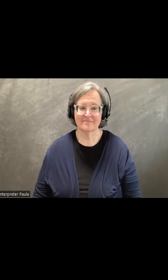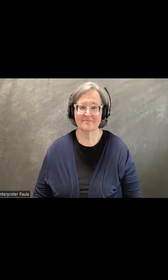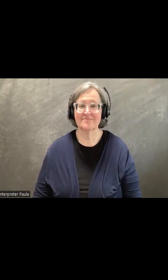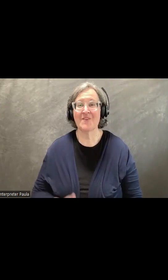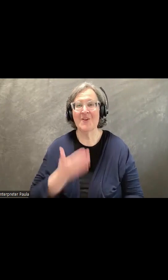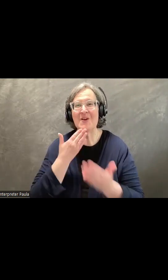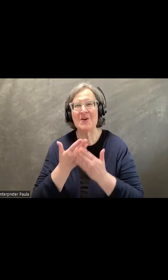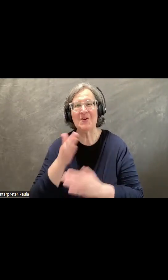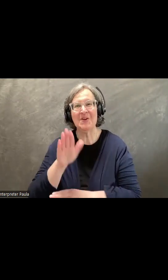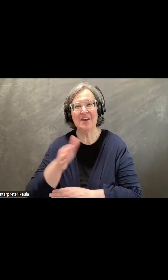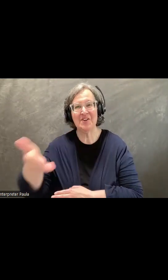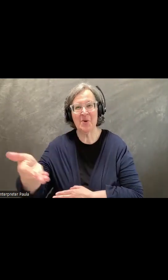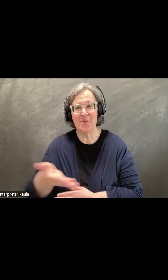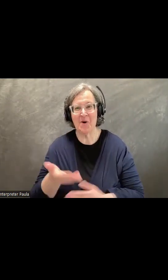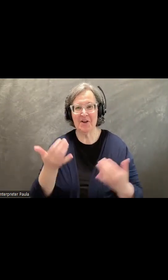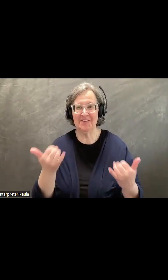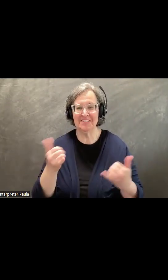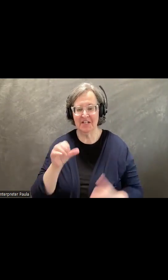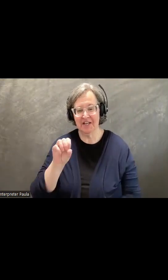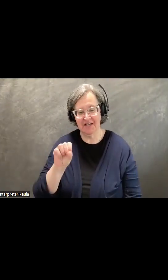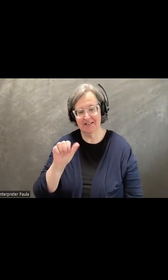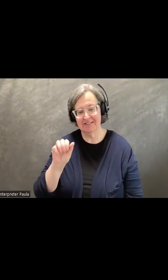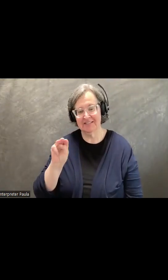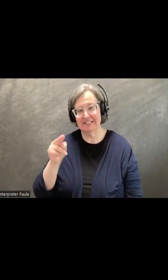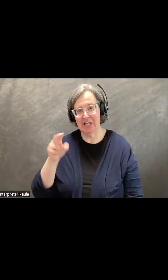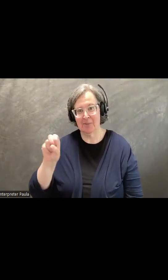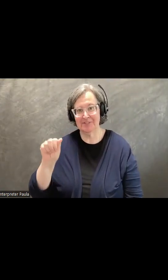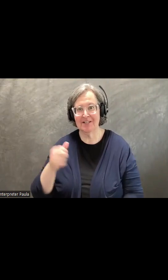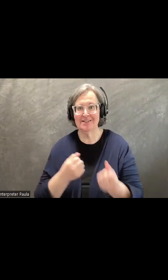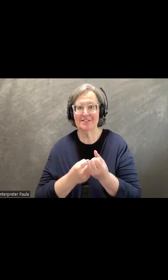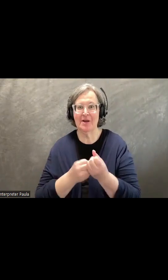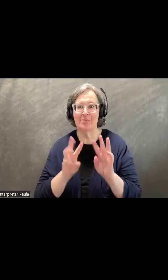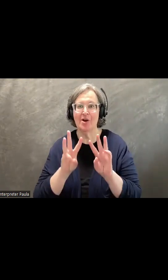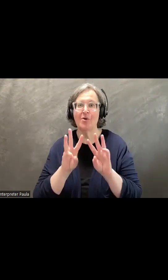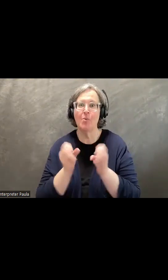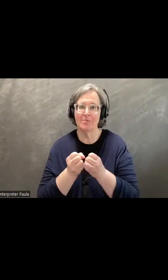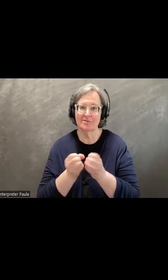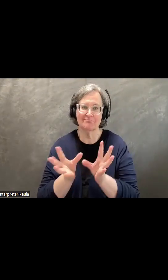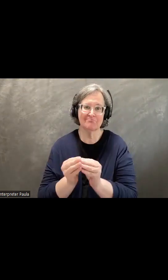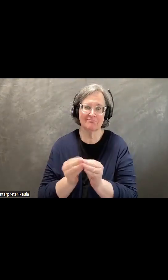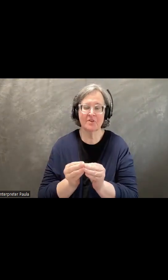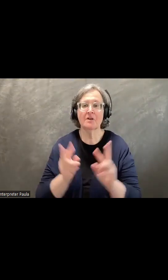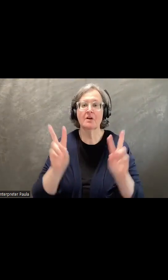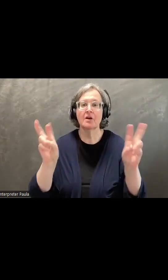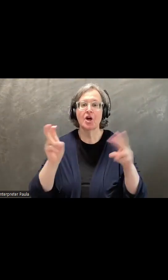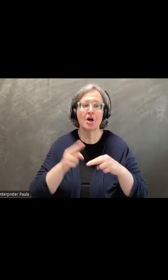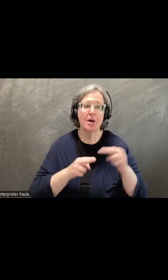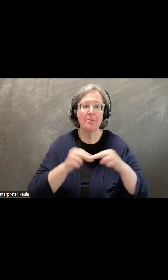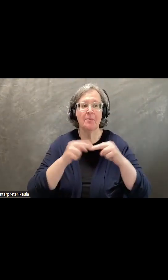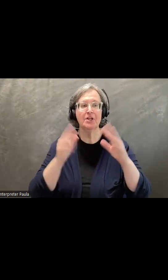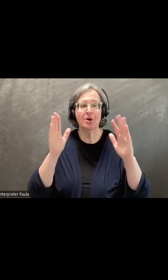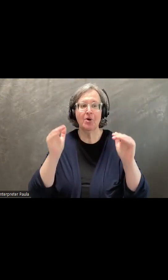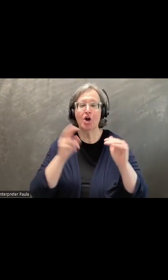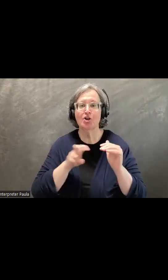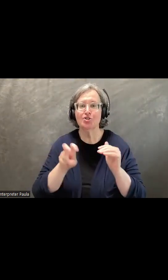Good afternoon and welcome to today's SAMHSA-sponsored webinar titled Building Hope, a Journey Through Crisis Residential Services on